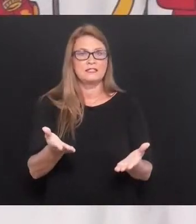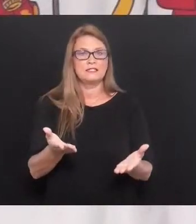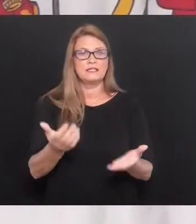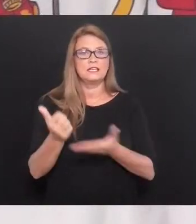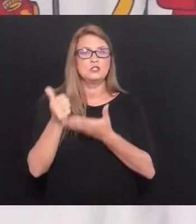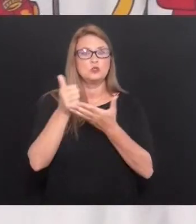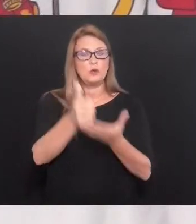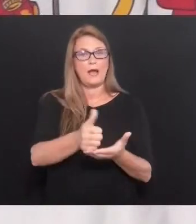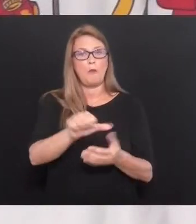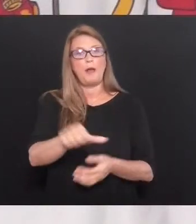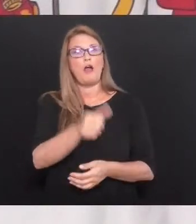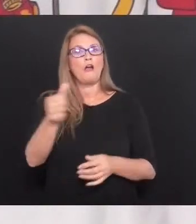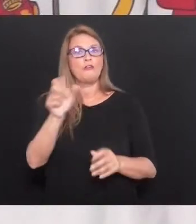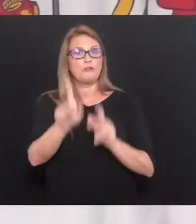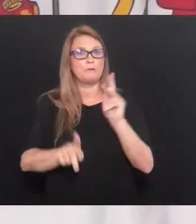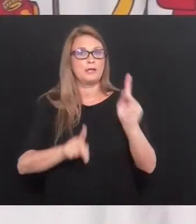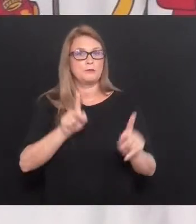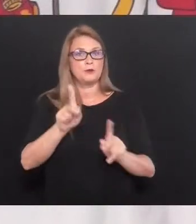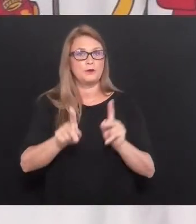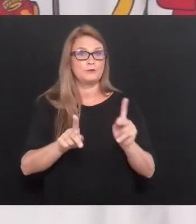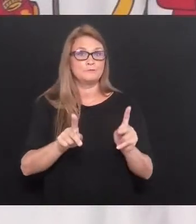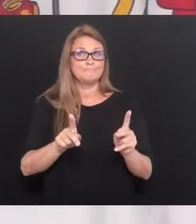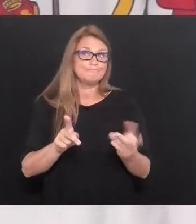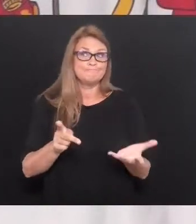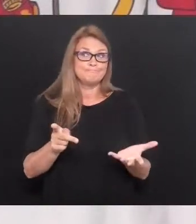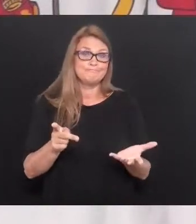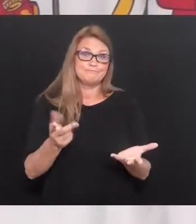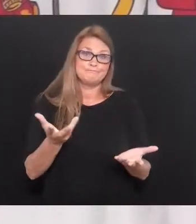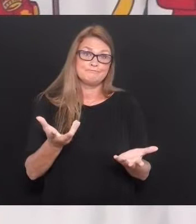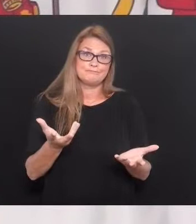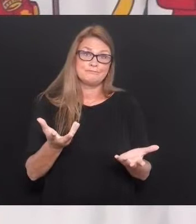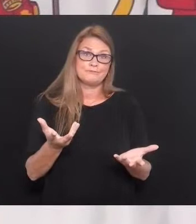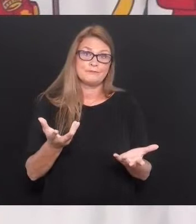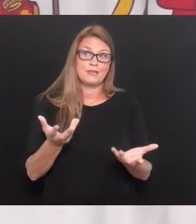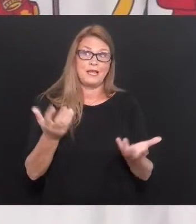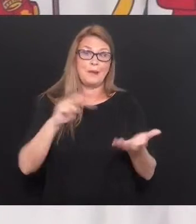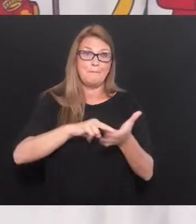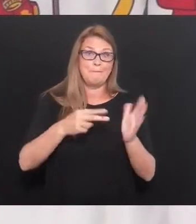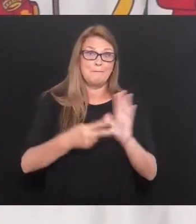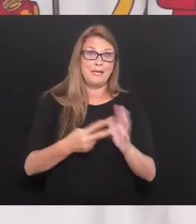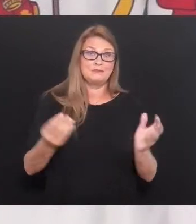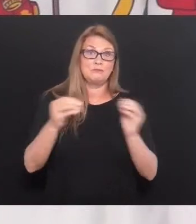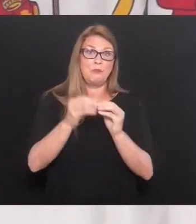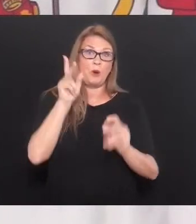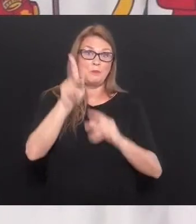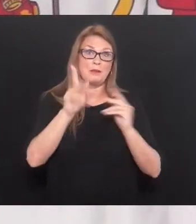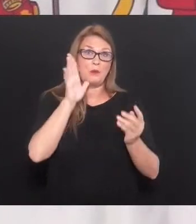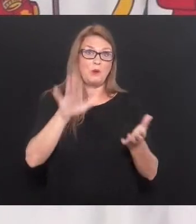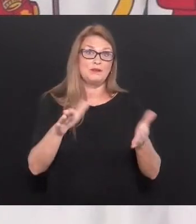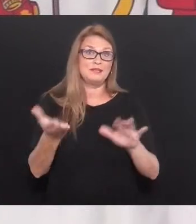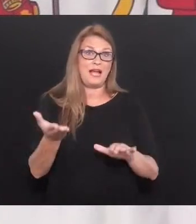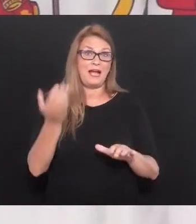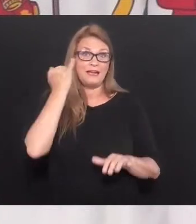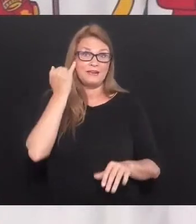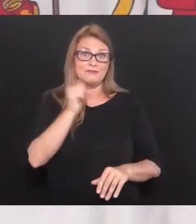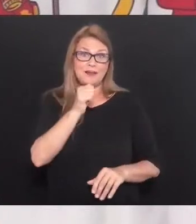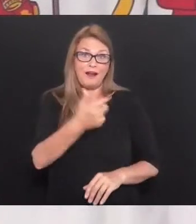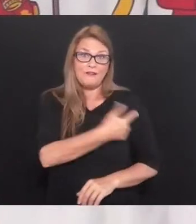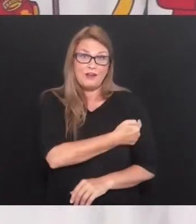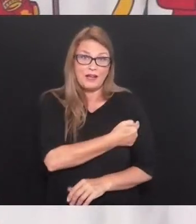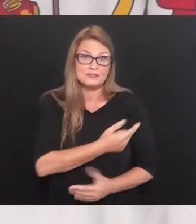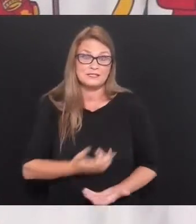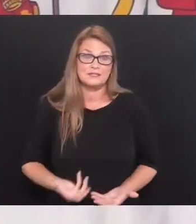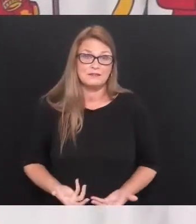to help others. We're not going to get there. And we're going to have more and more and more people die. there is a